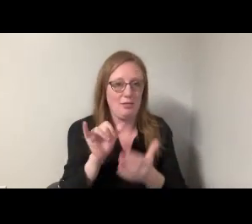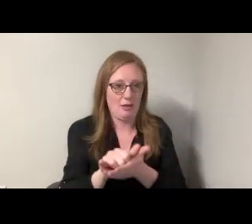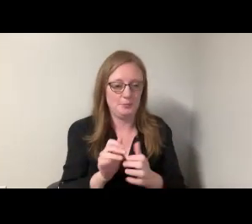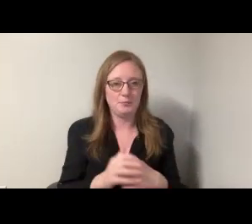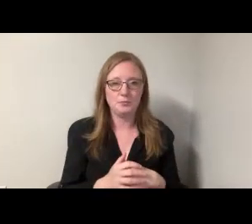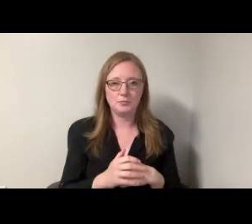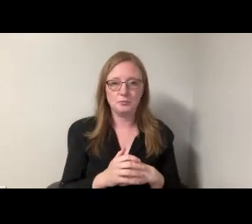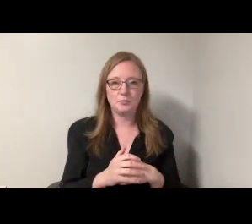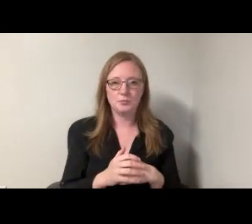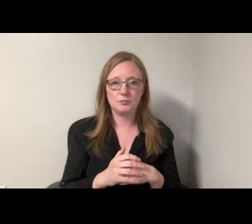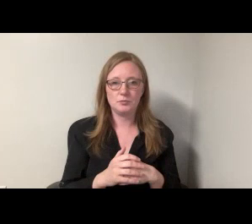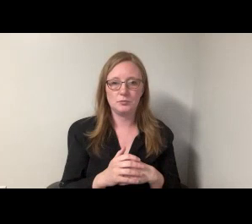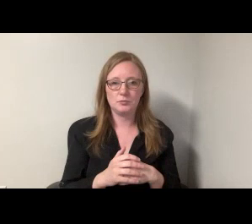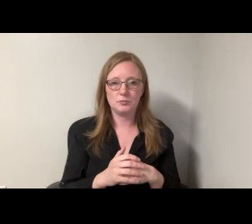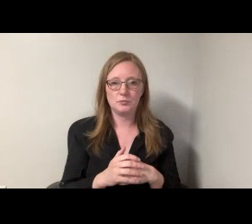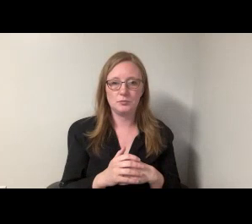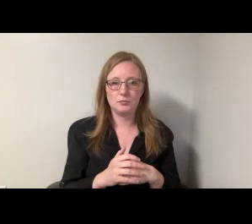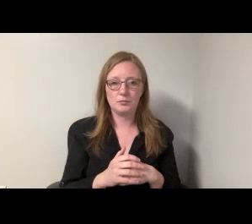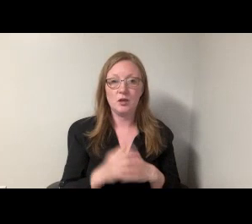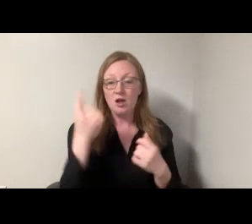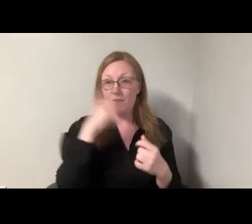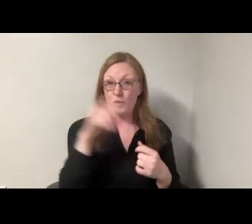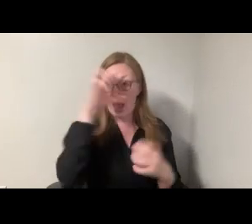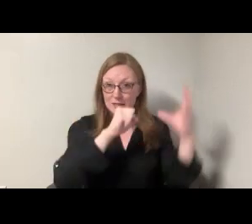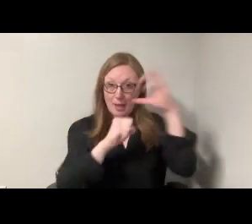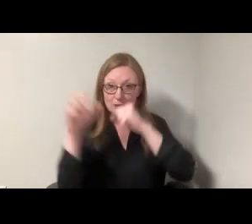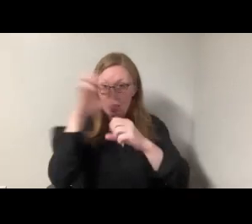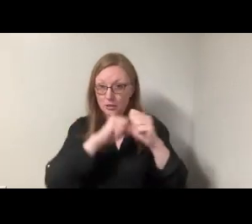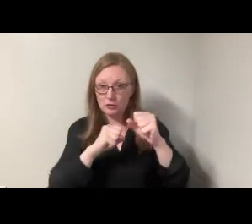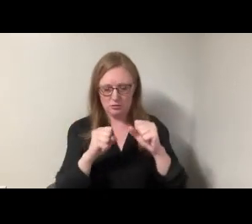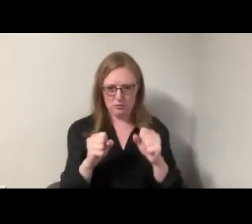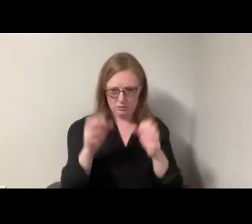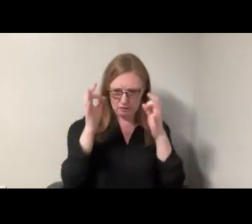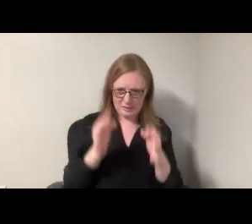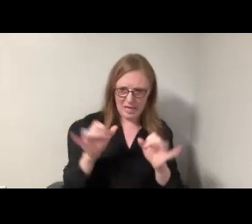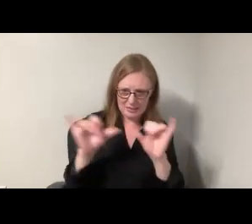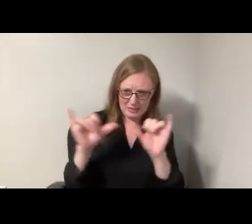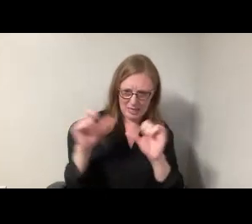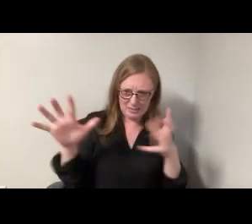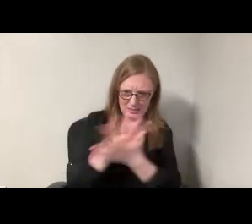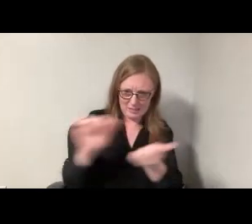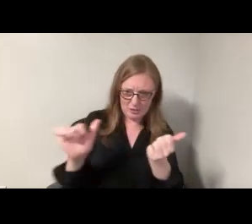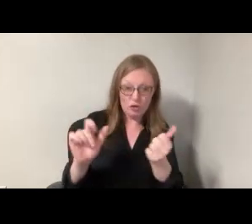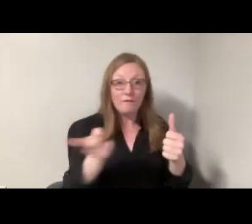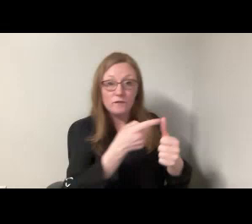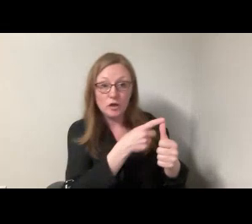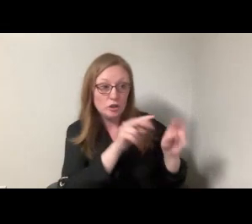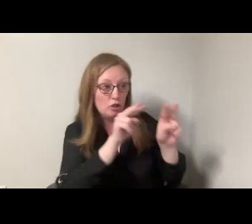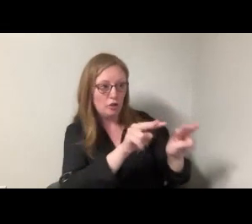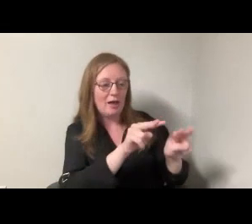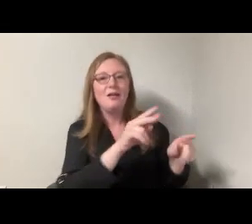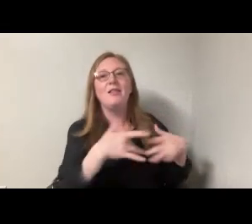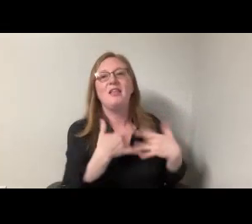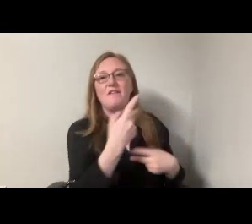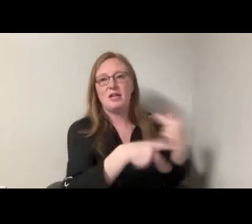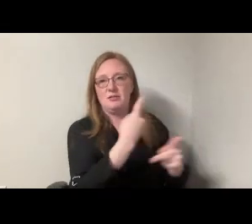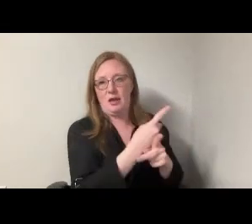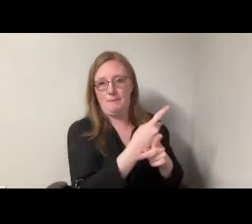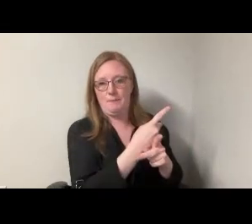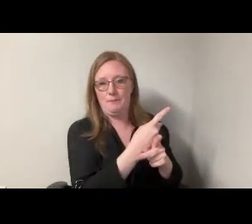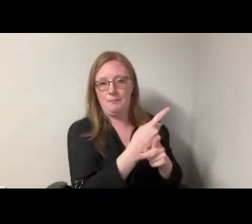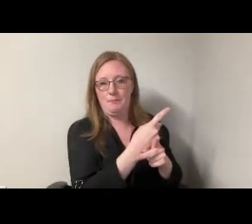So to estimate the scale of disaster, you really look at, first thing you're going to look at is the event type. And this is it